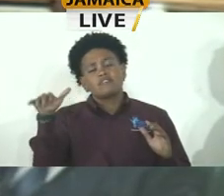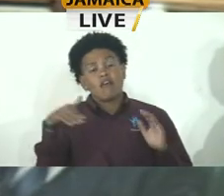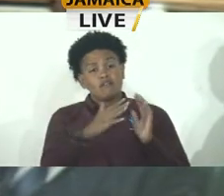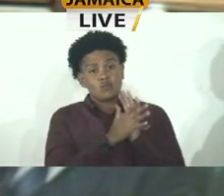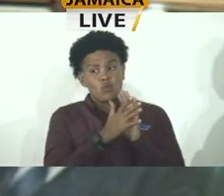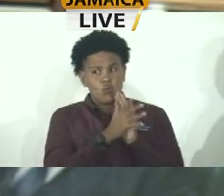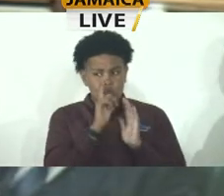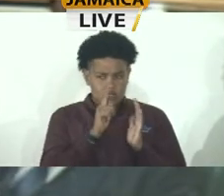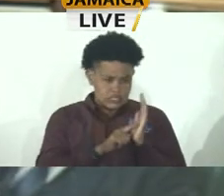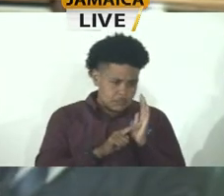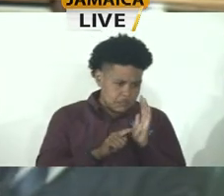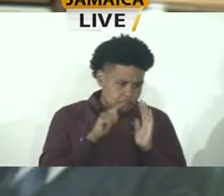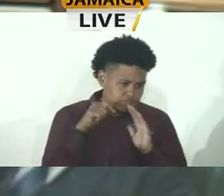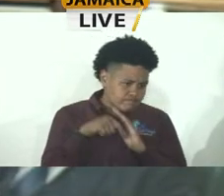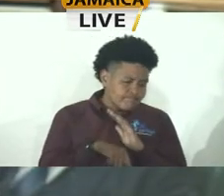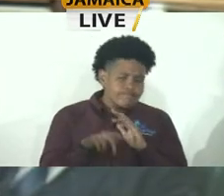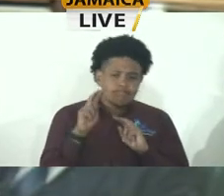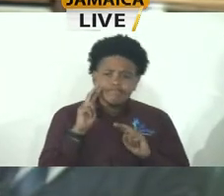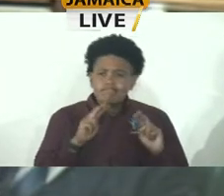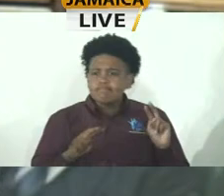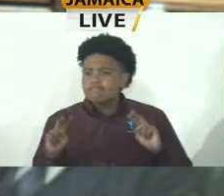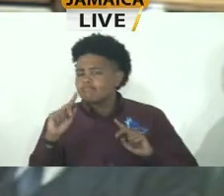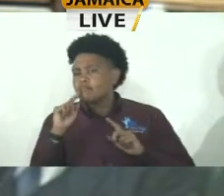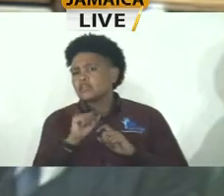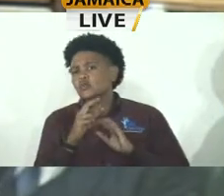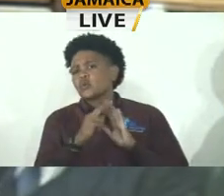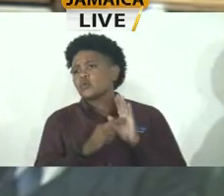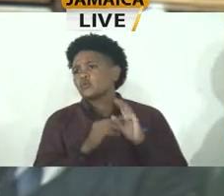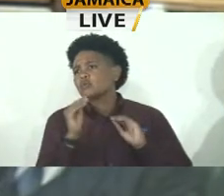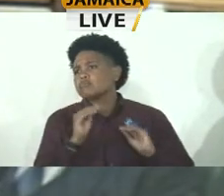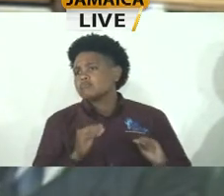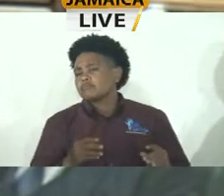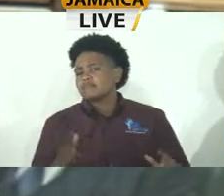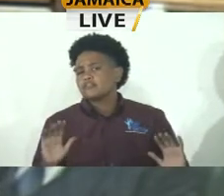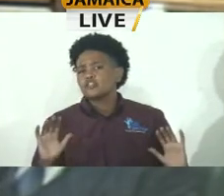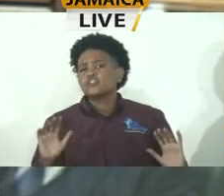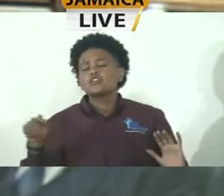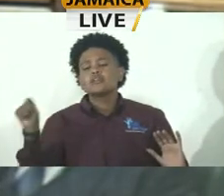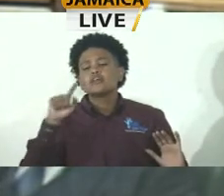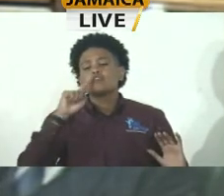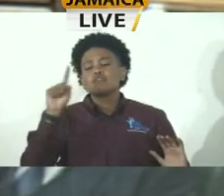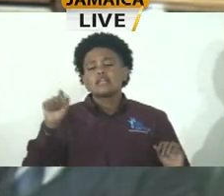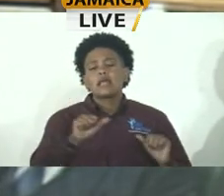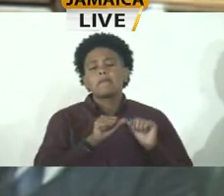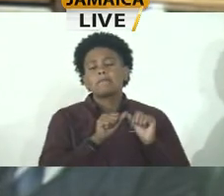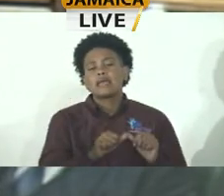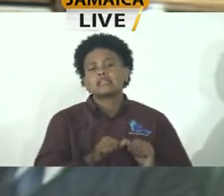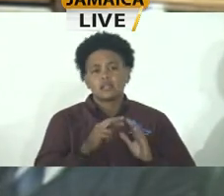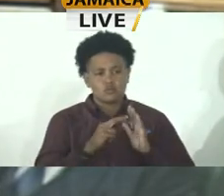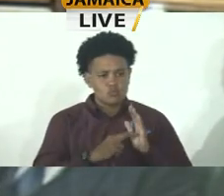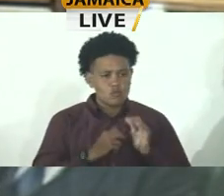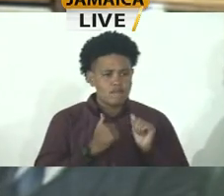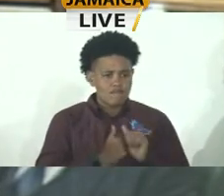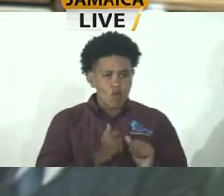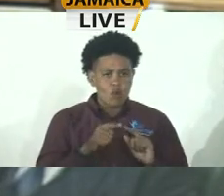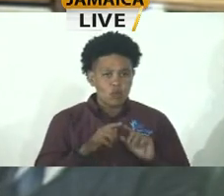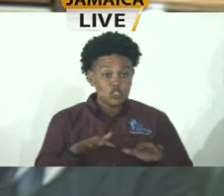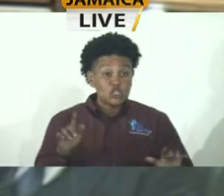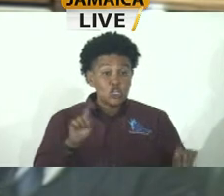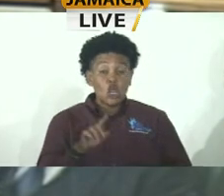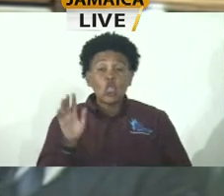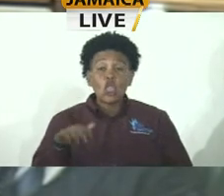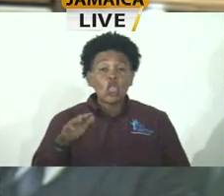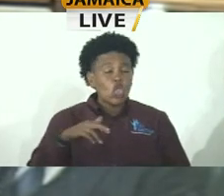to ensure that they have the protocols in place and that they are maintaining them when the children are in